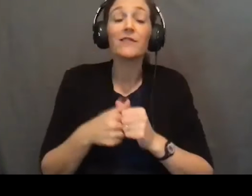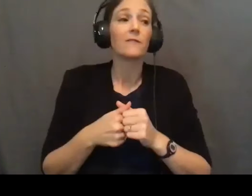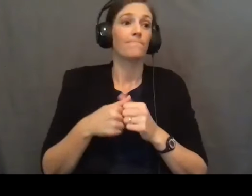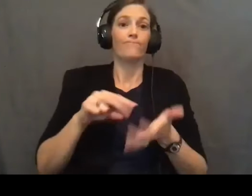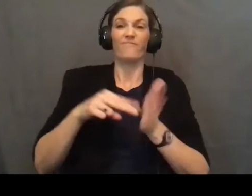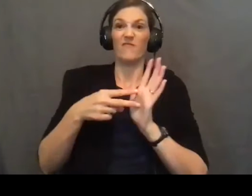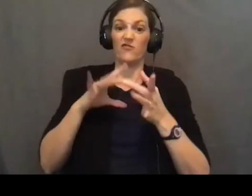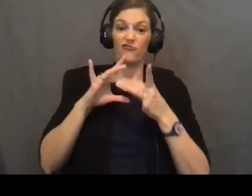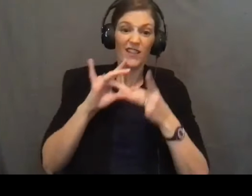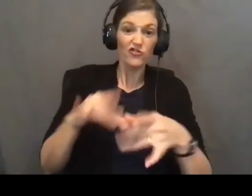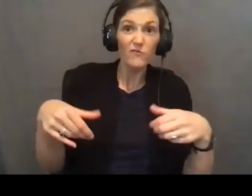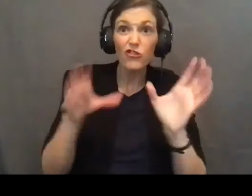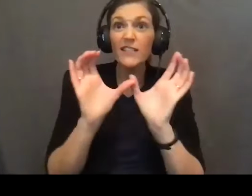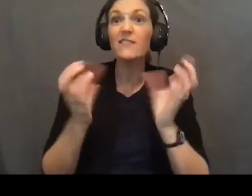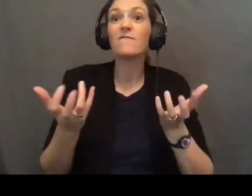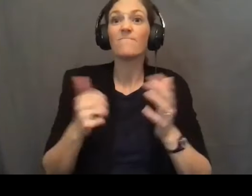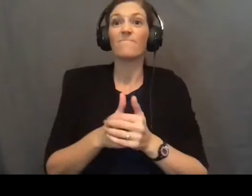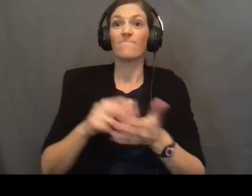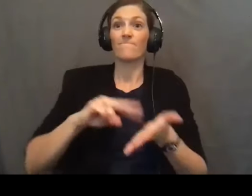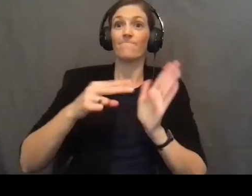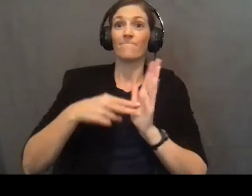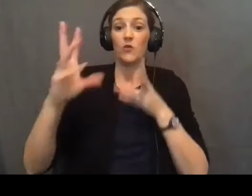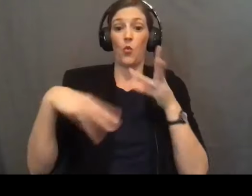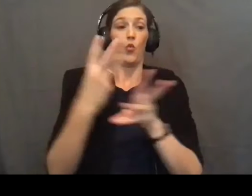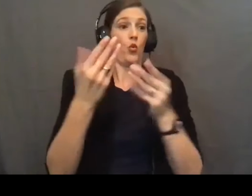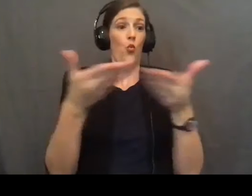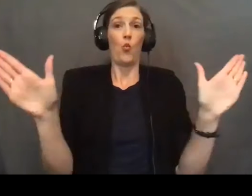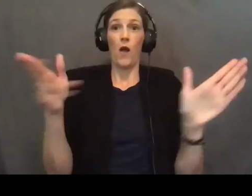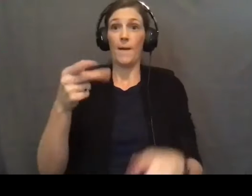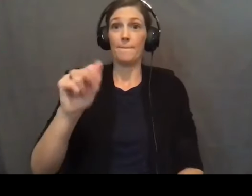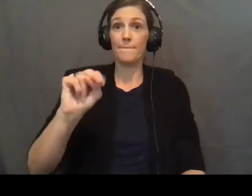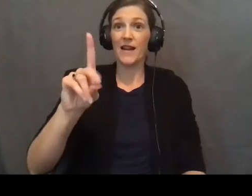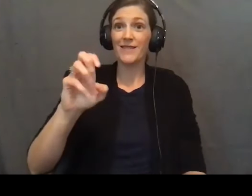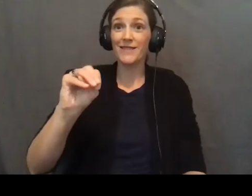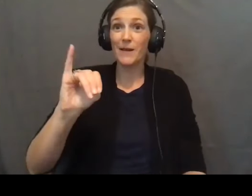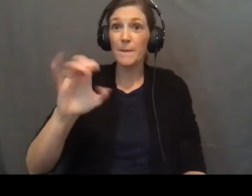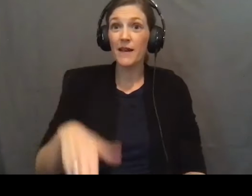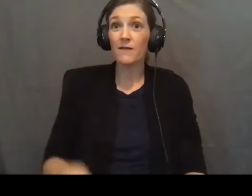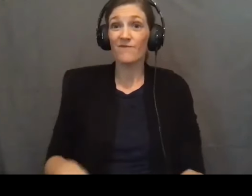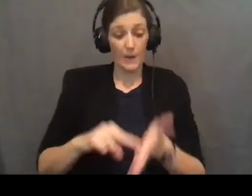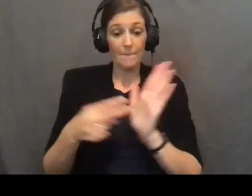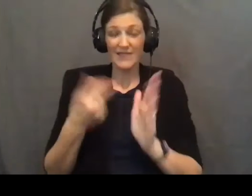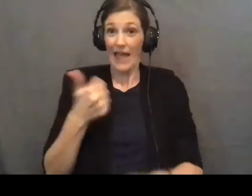relational crisis. It means a worldwide pandemic. It means anything.